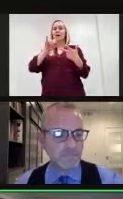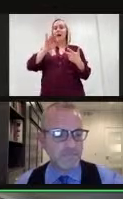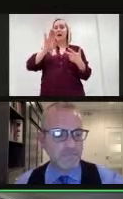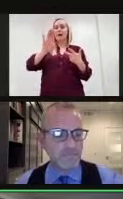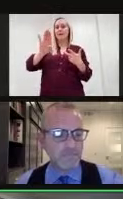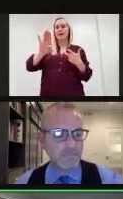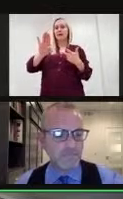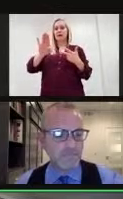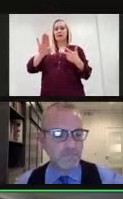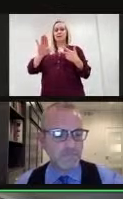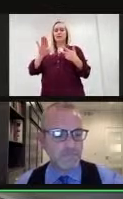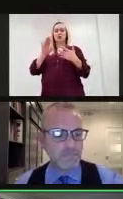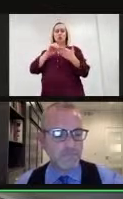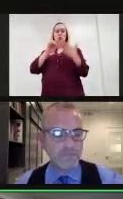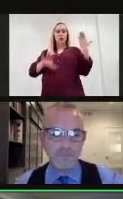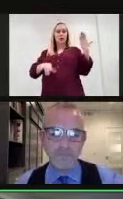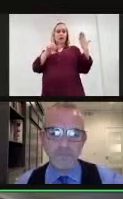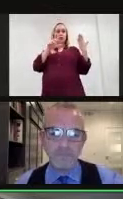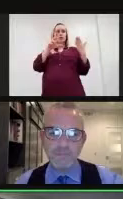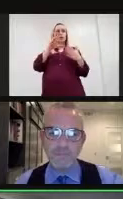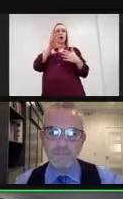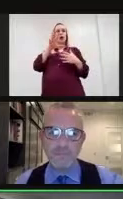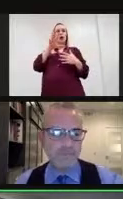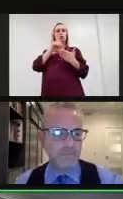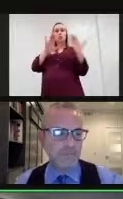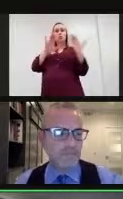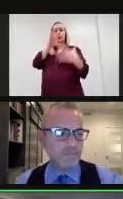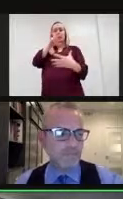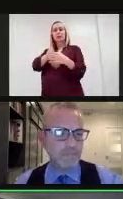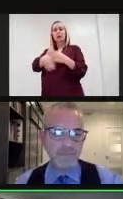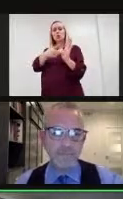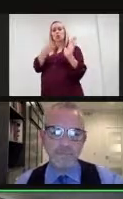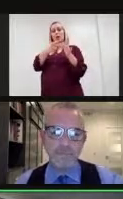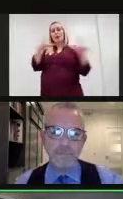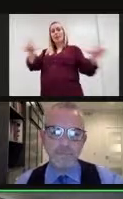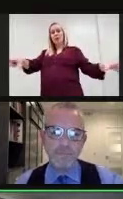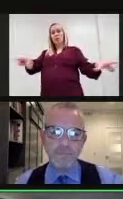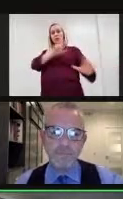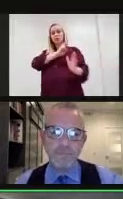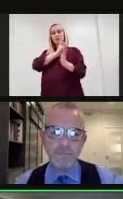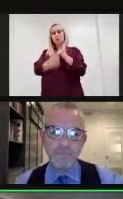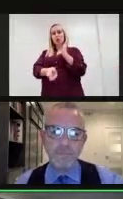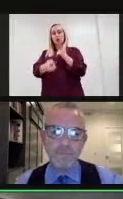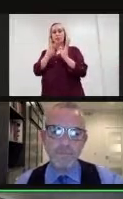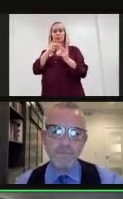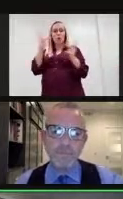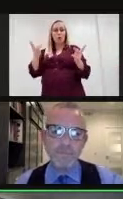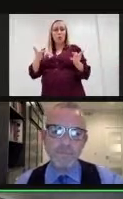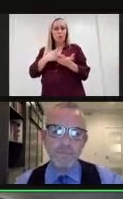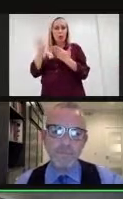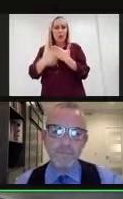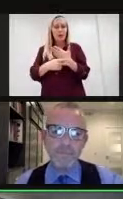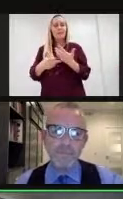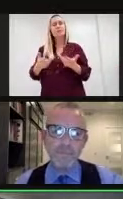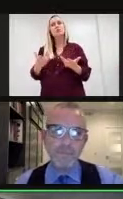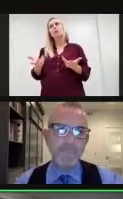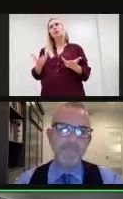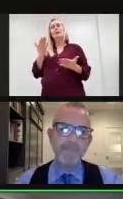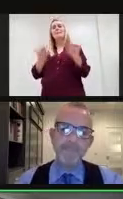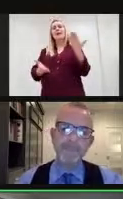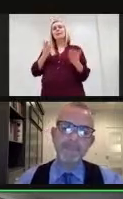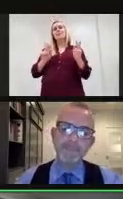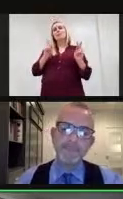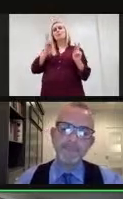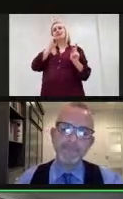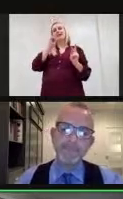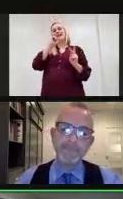students who participated in the dual language immersion program. So it may well be that people are seeing that